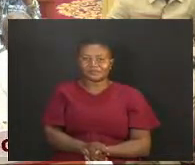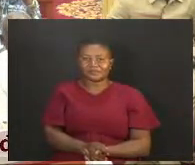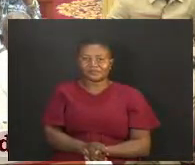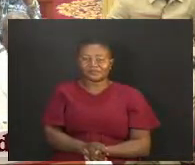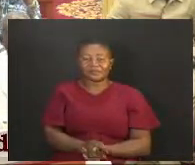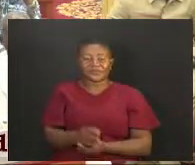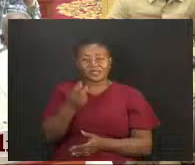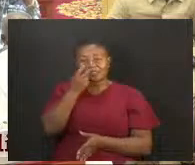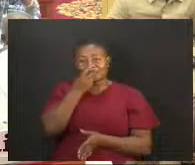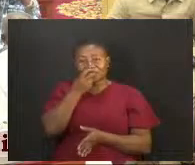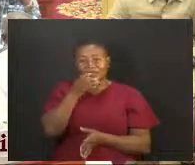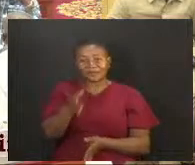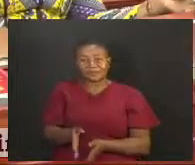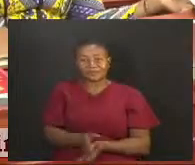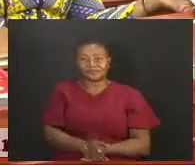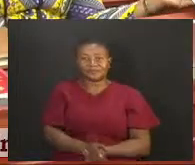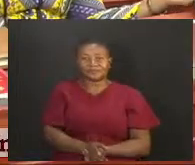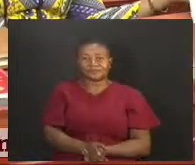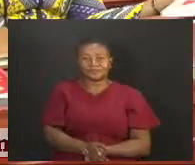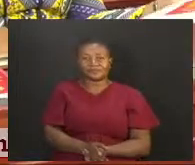Mr. Speaker,